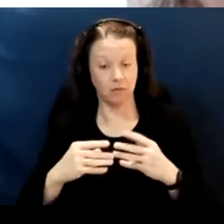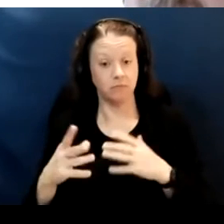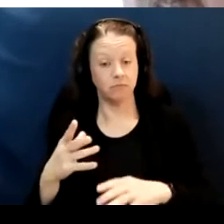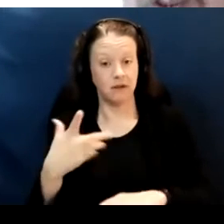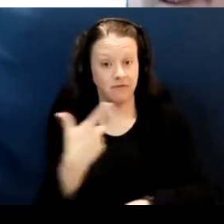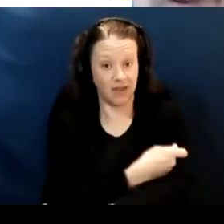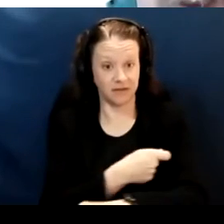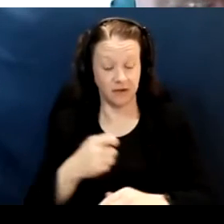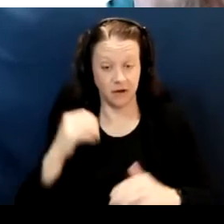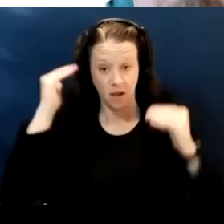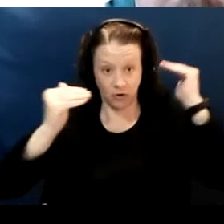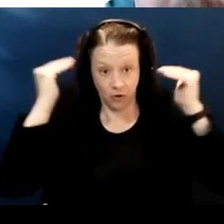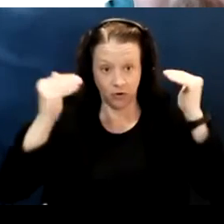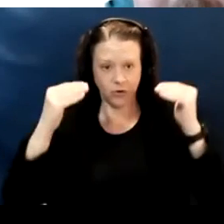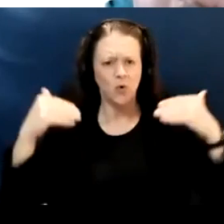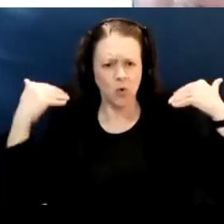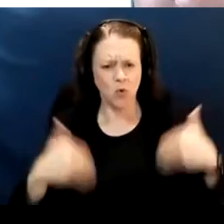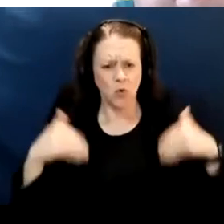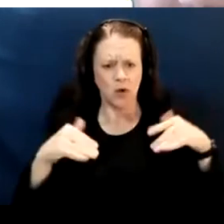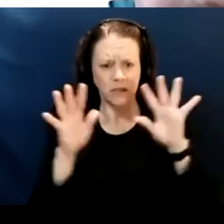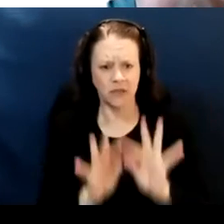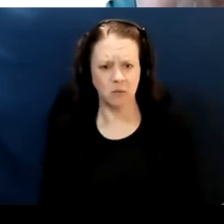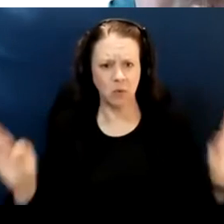a really important number.